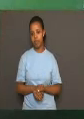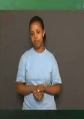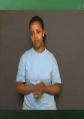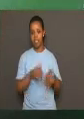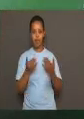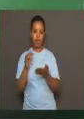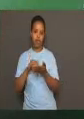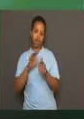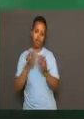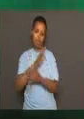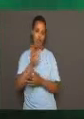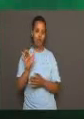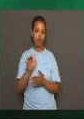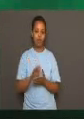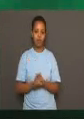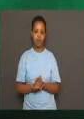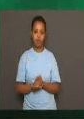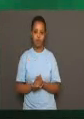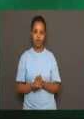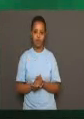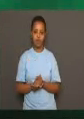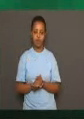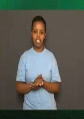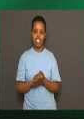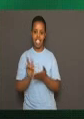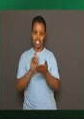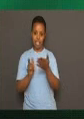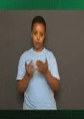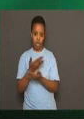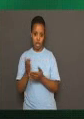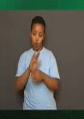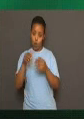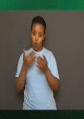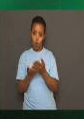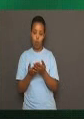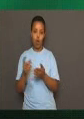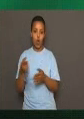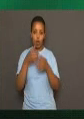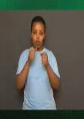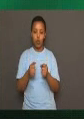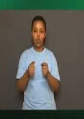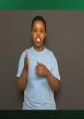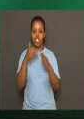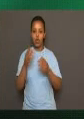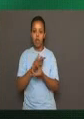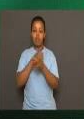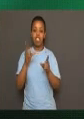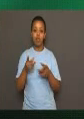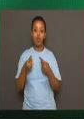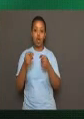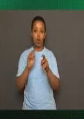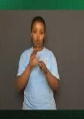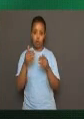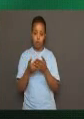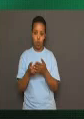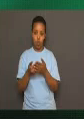Welcome back, everyone. If you listed that all possible problem-solving attempts were